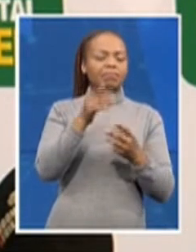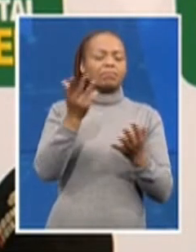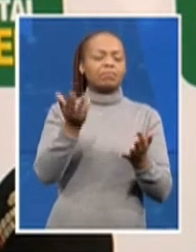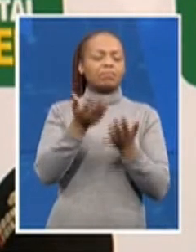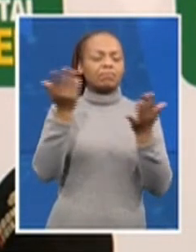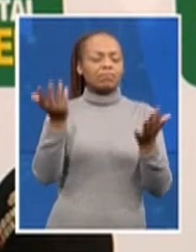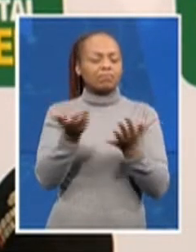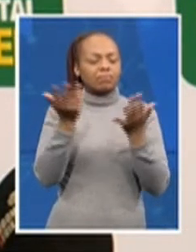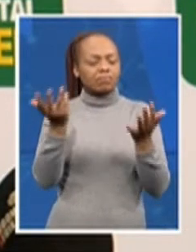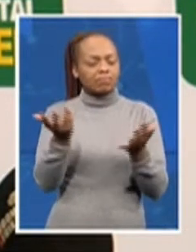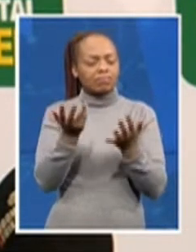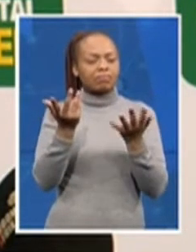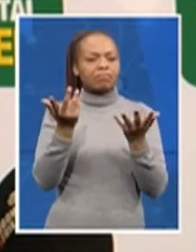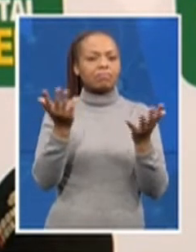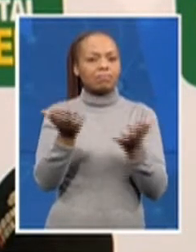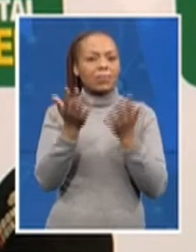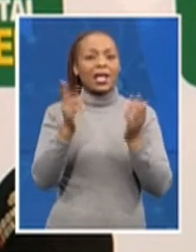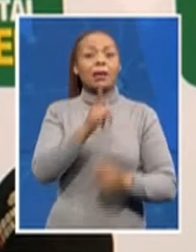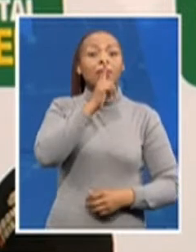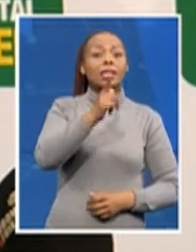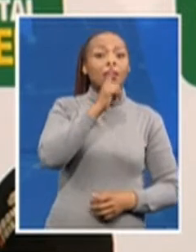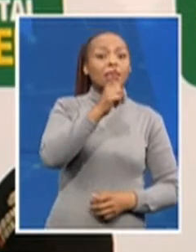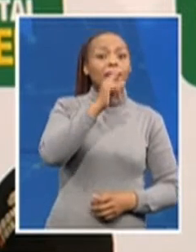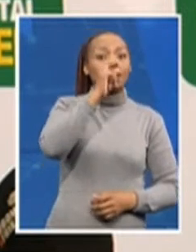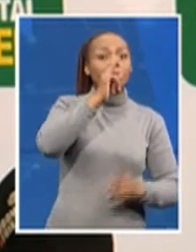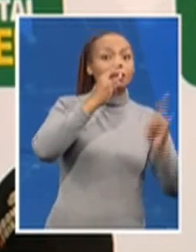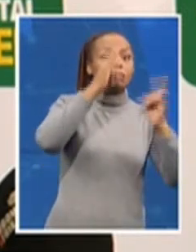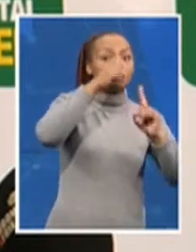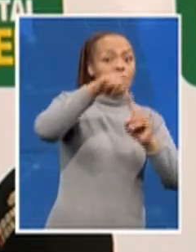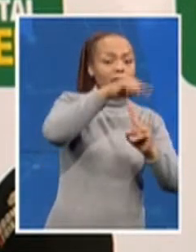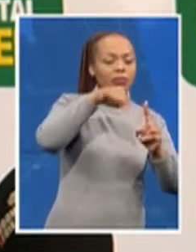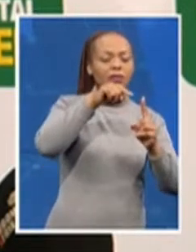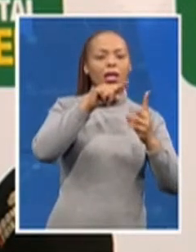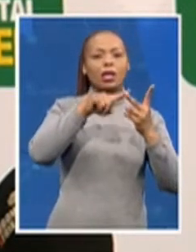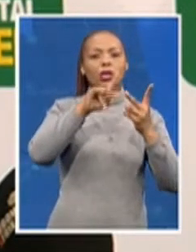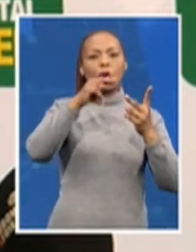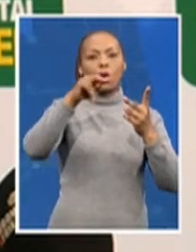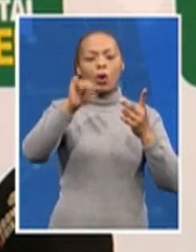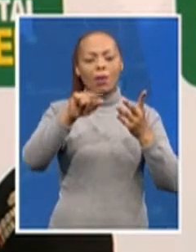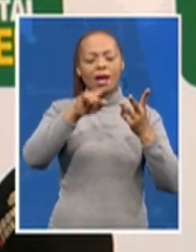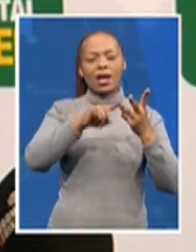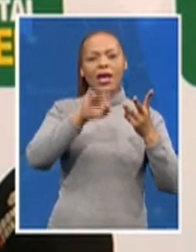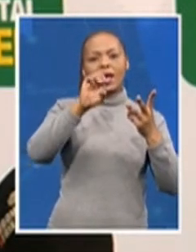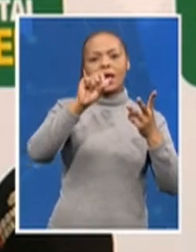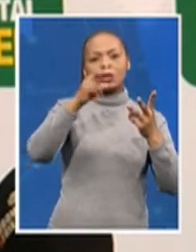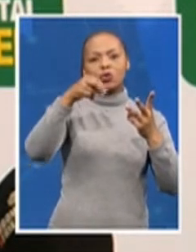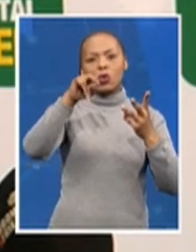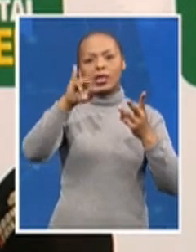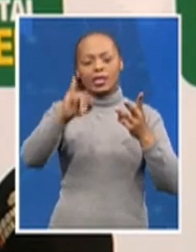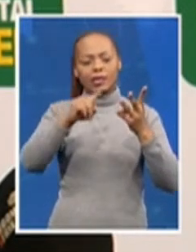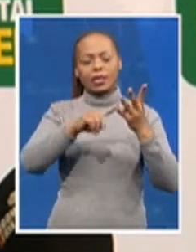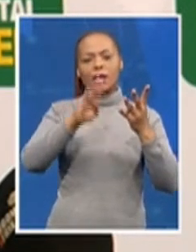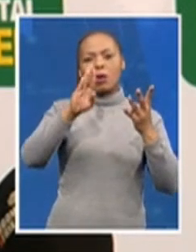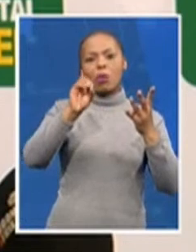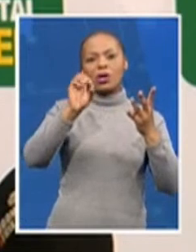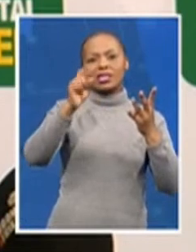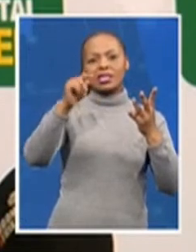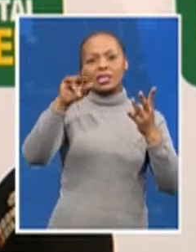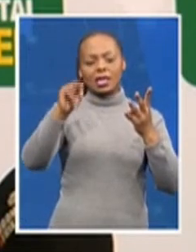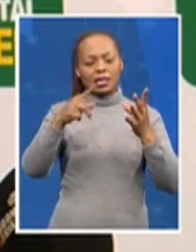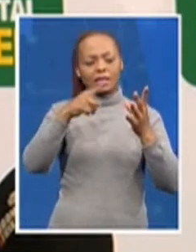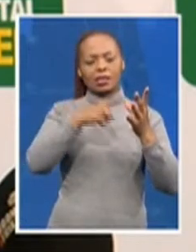Pietermaritzburg, Nongoma, Eshowe, Boston, and Umzimkhulu were also hard hit by